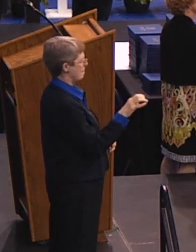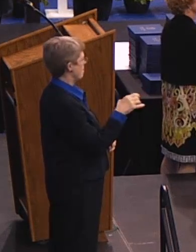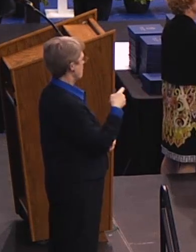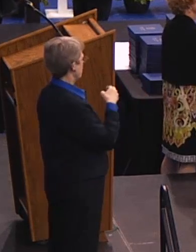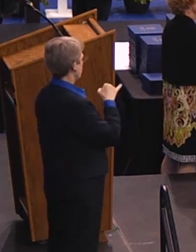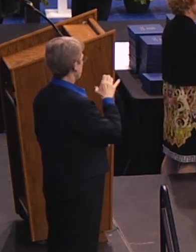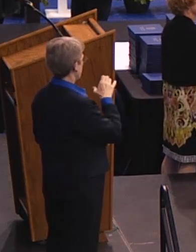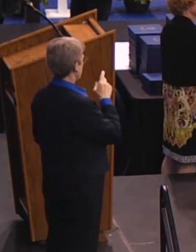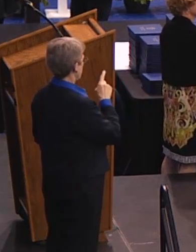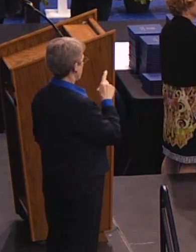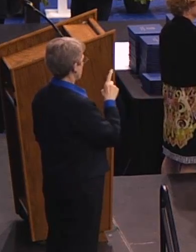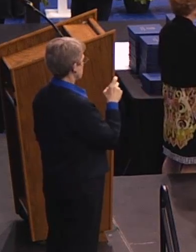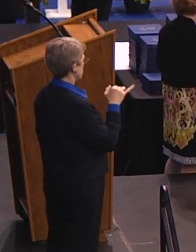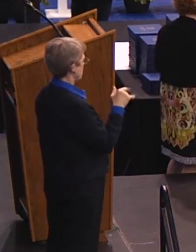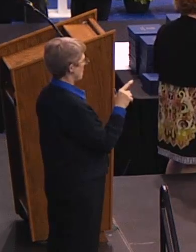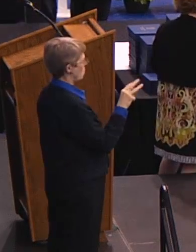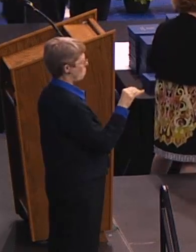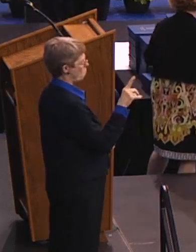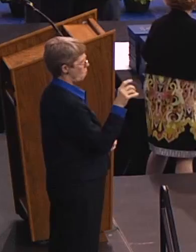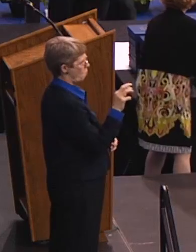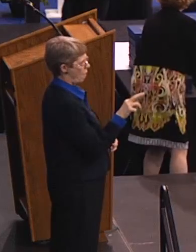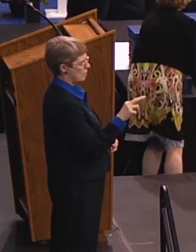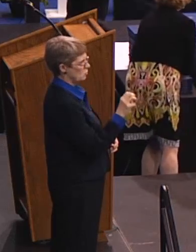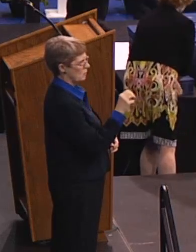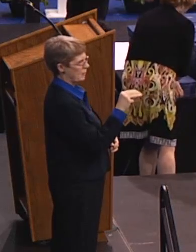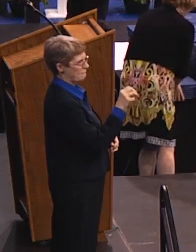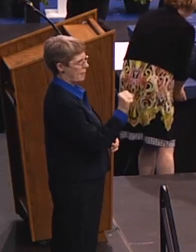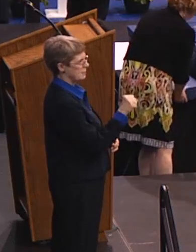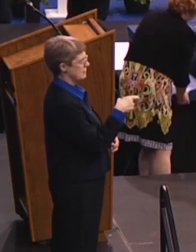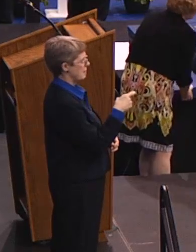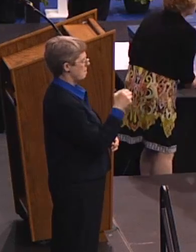Patrick Daniel Wilder, EMS paramedic.